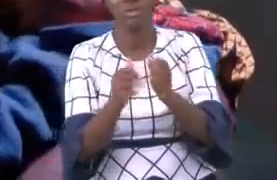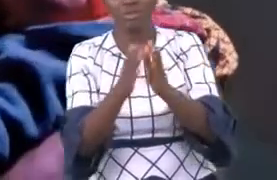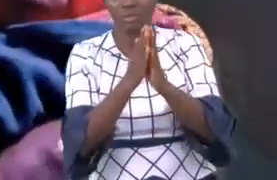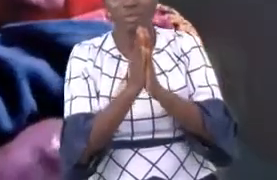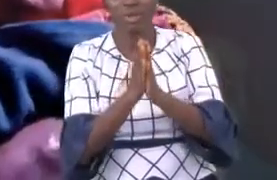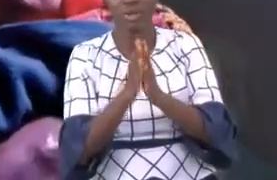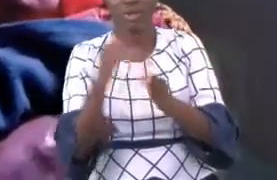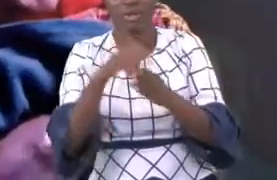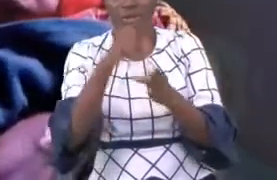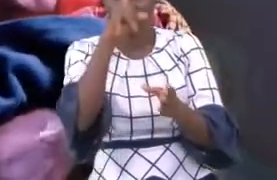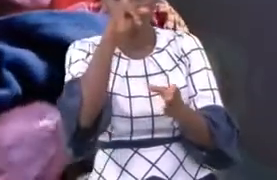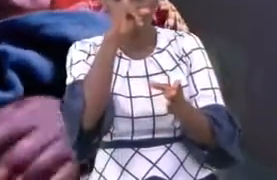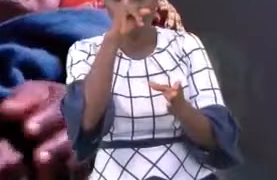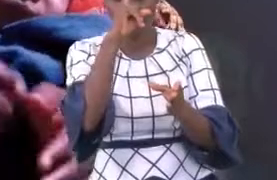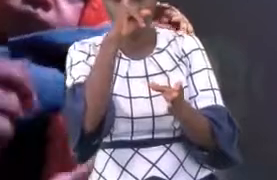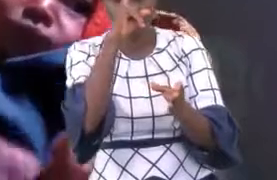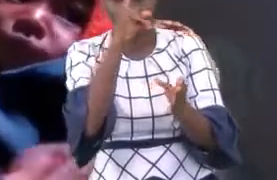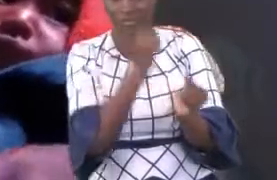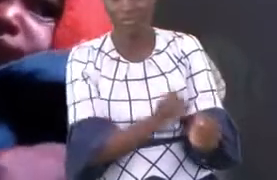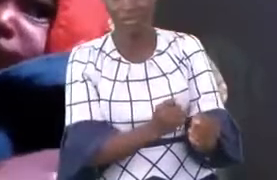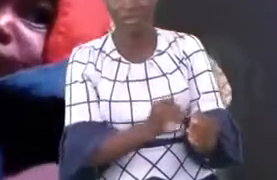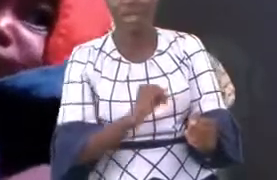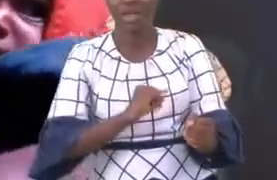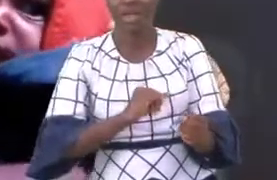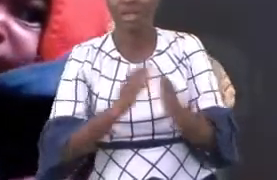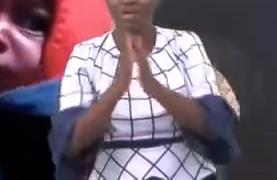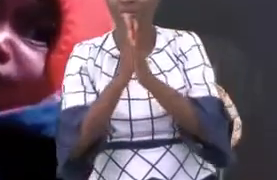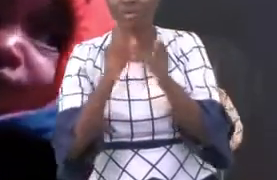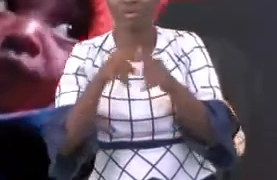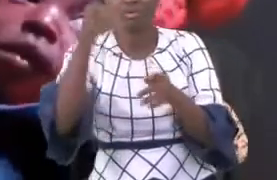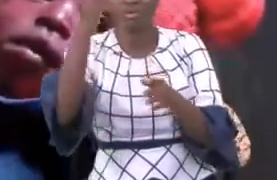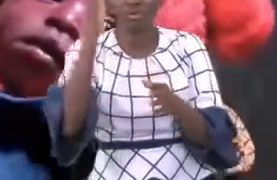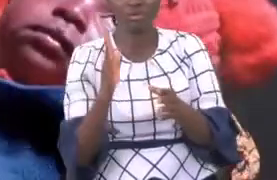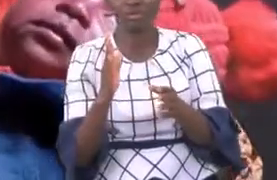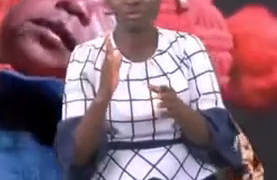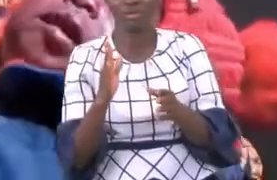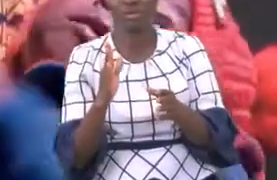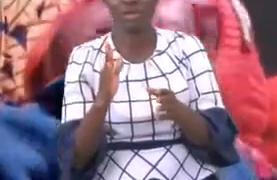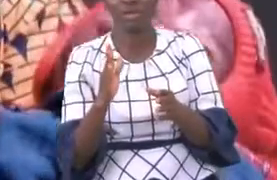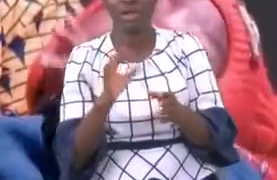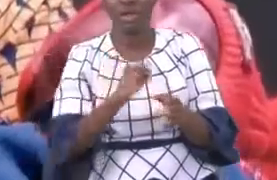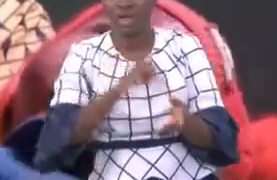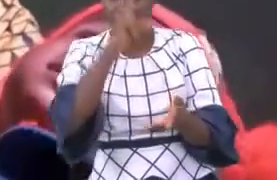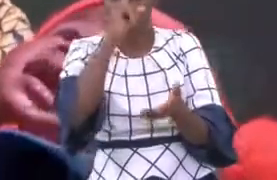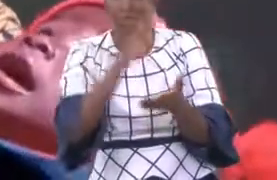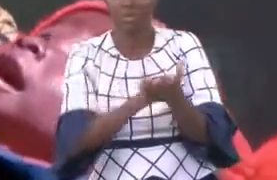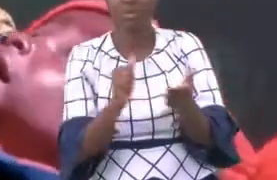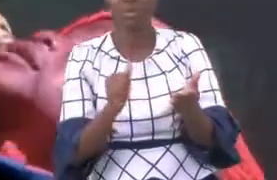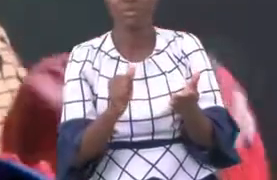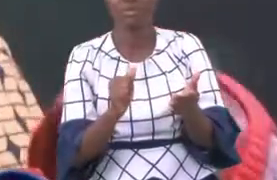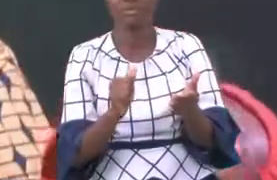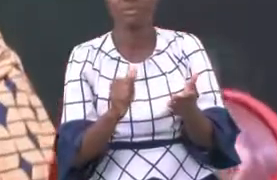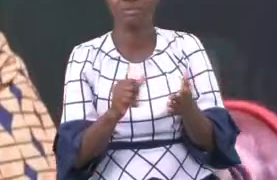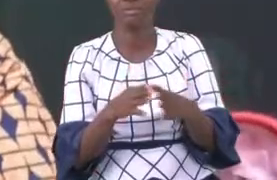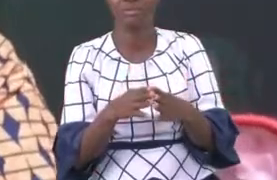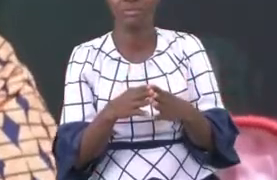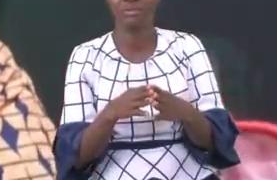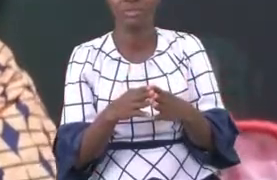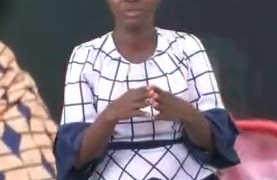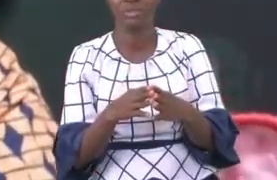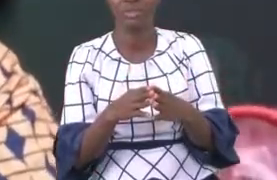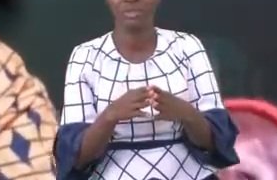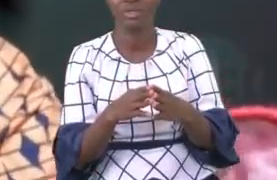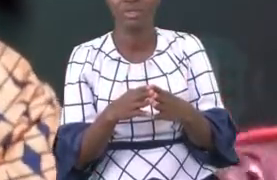I took it upon myself, write down my own. The first thing that I wrote was, "God, I need your grace." Number two